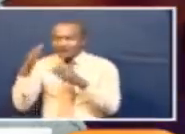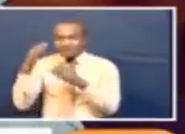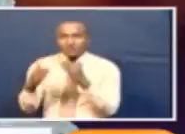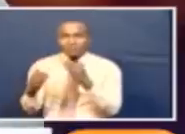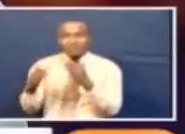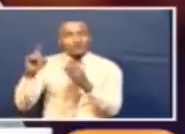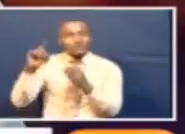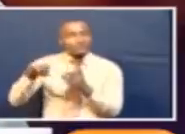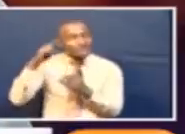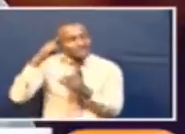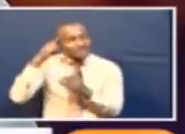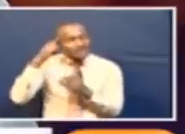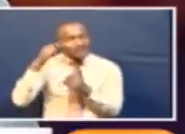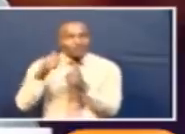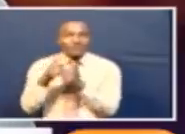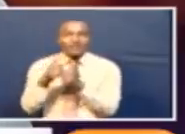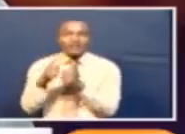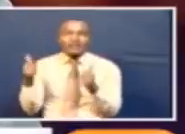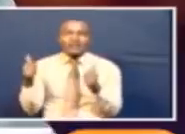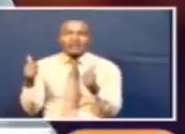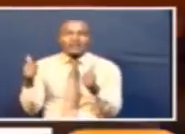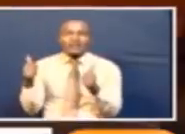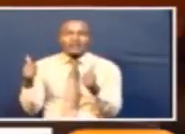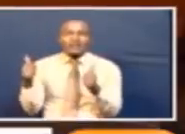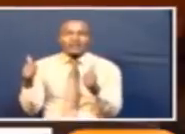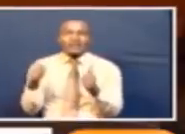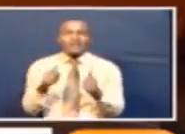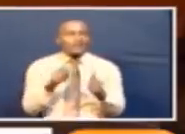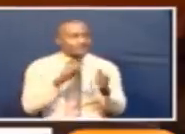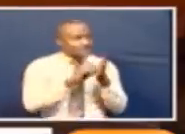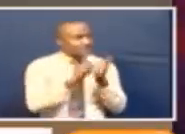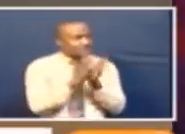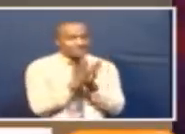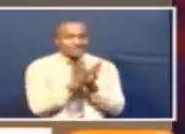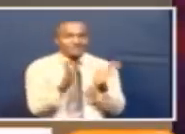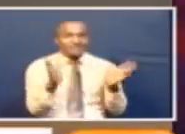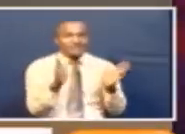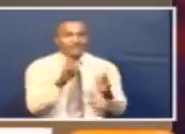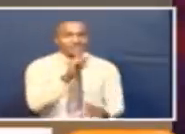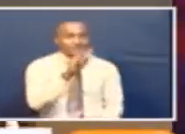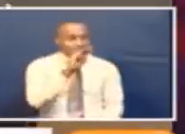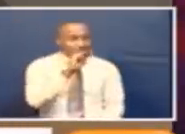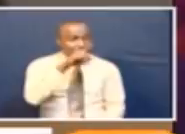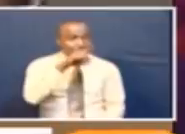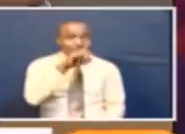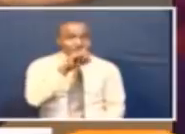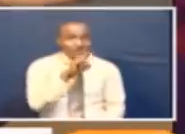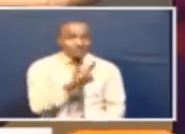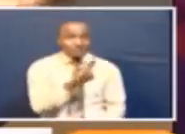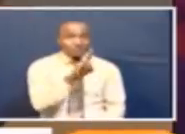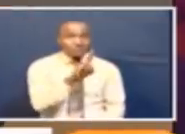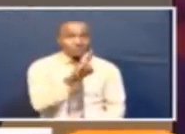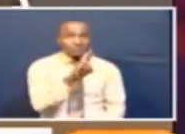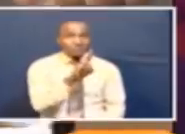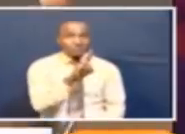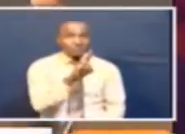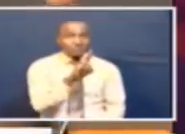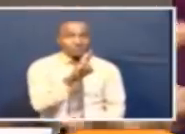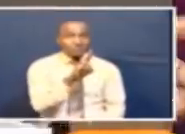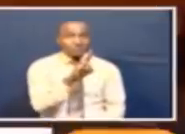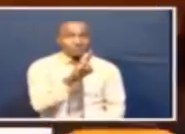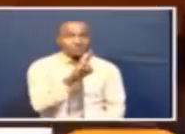just think soberly. Dr. Ouma Oluga is the Secretary General KMPDU. Good and bad, that's what you're saying.